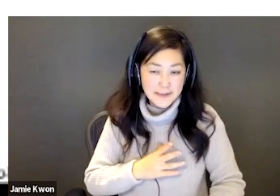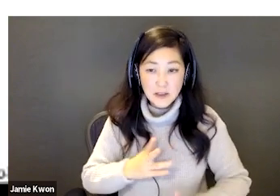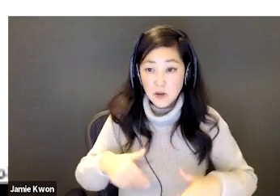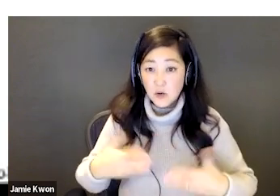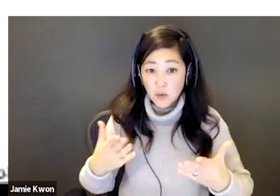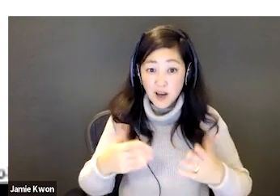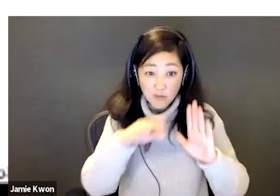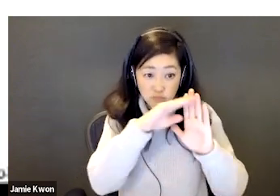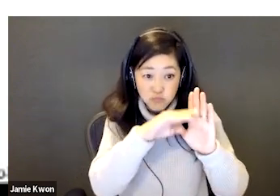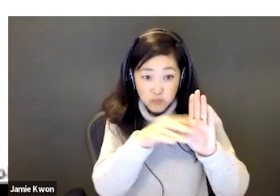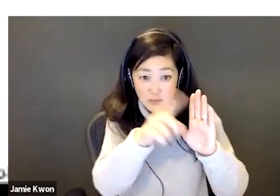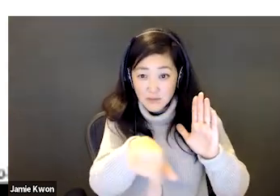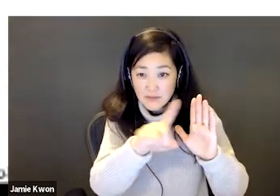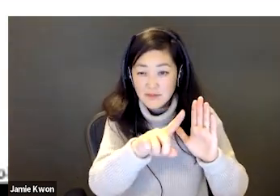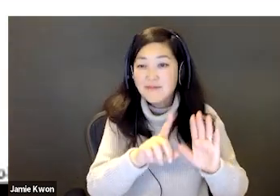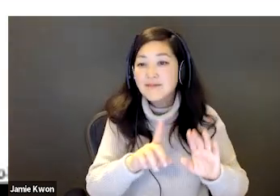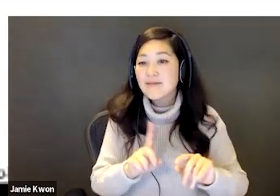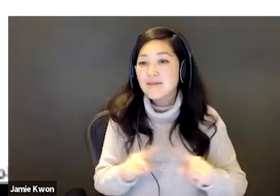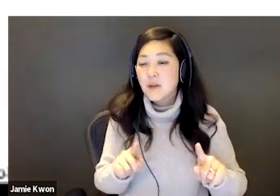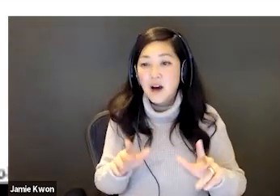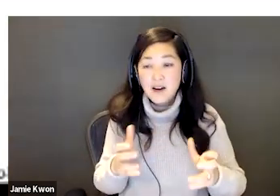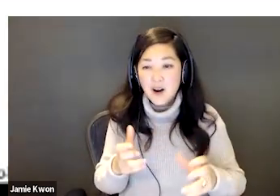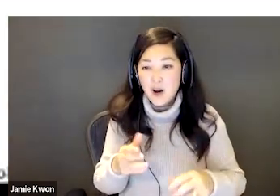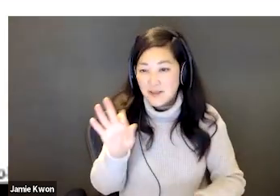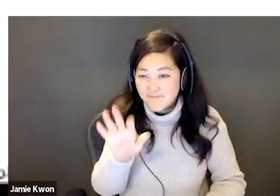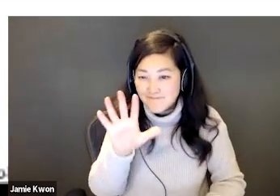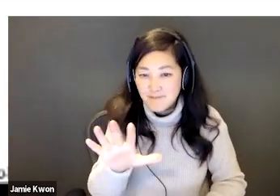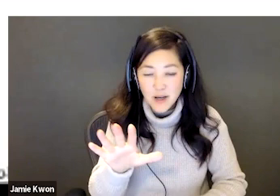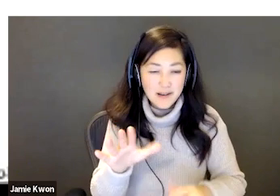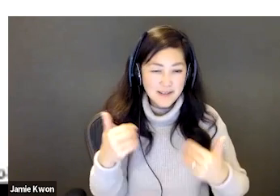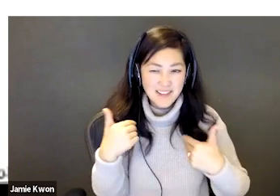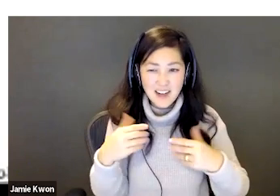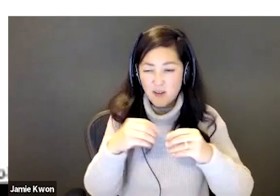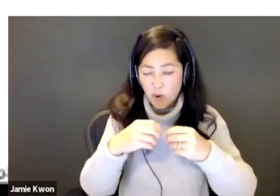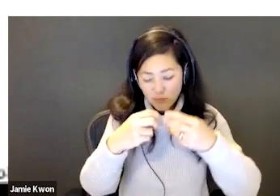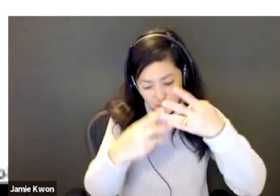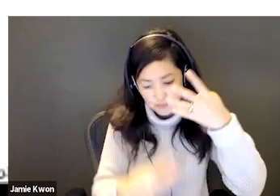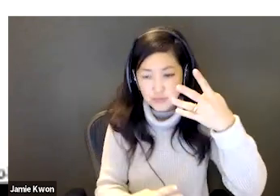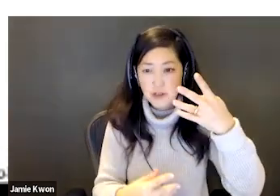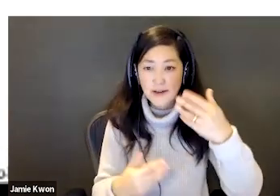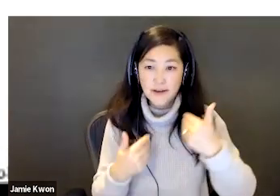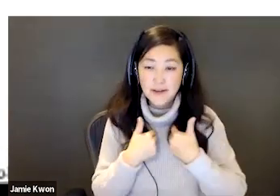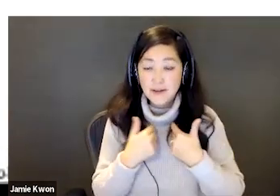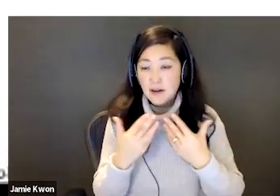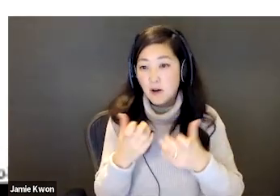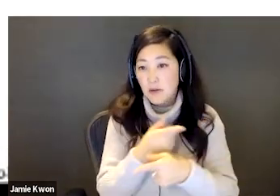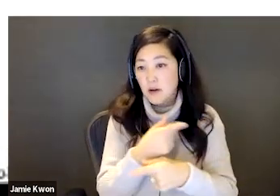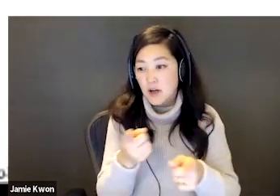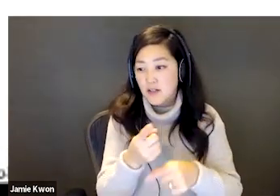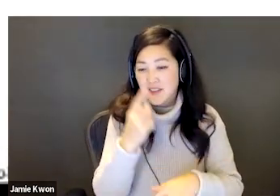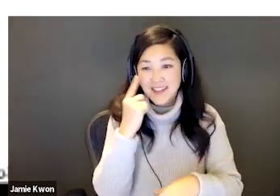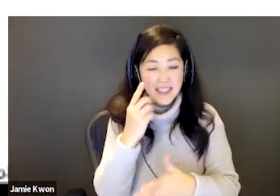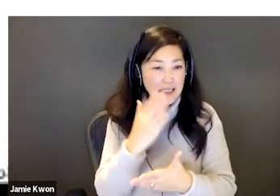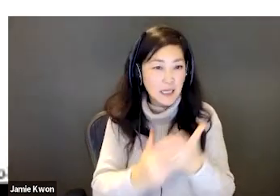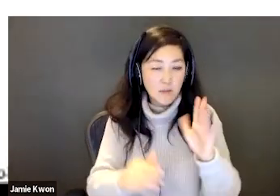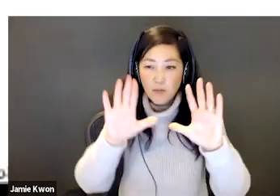are listed, but I want to plant the seed that there are many more. I want you to consider some of the greatest innovators of